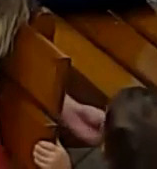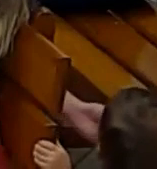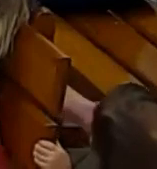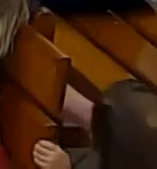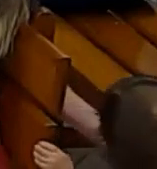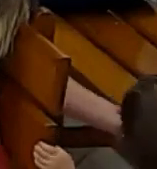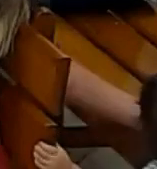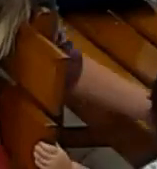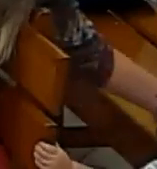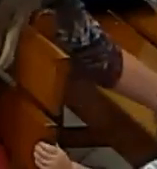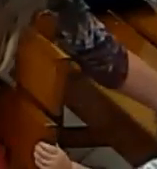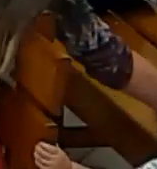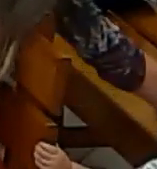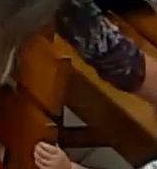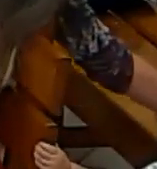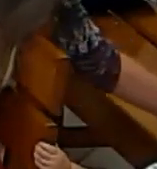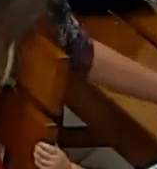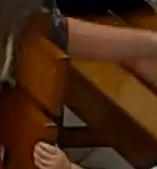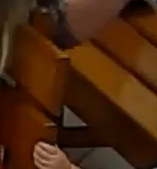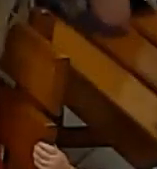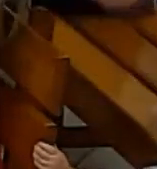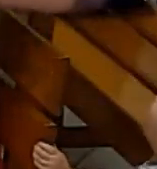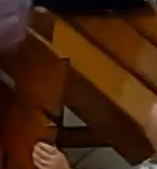be standing in your presence, Lord.